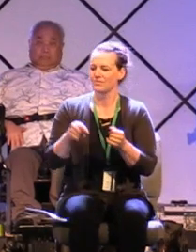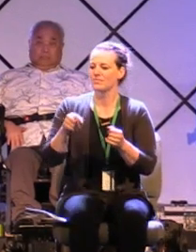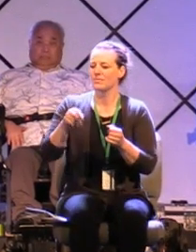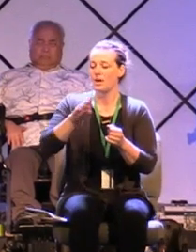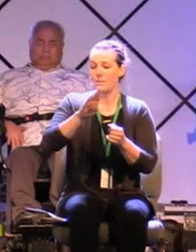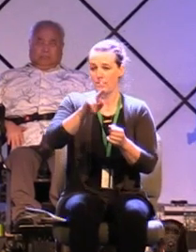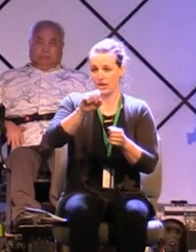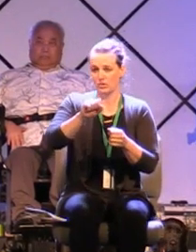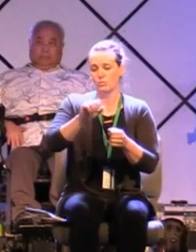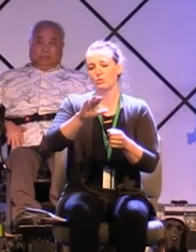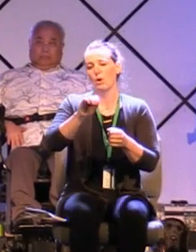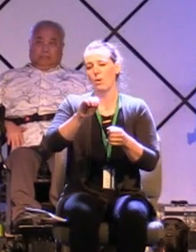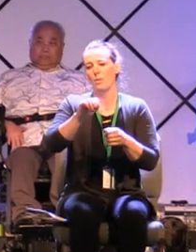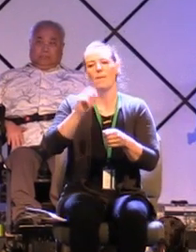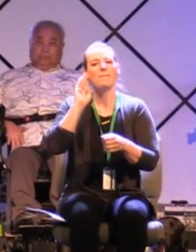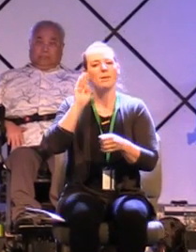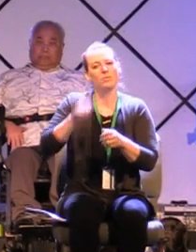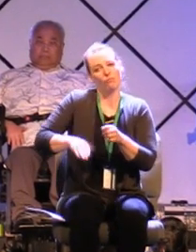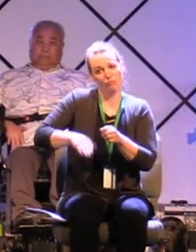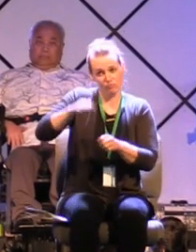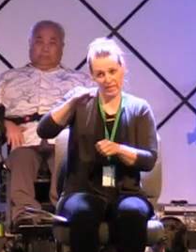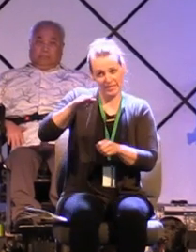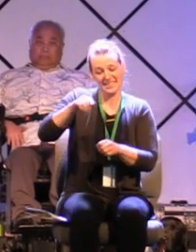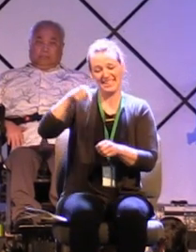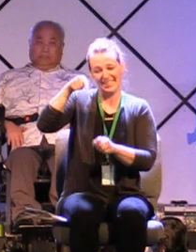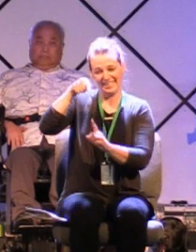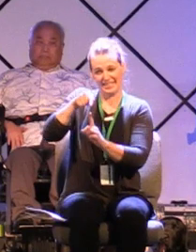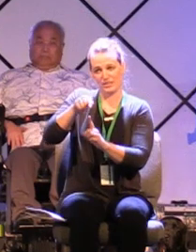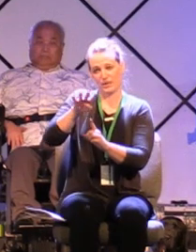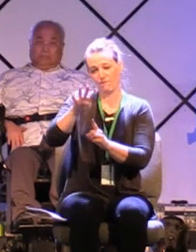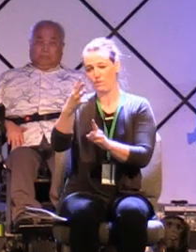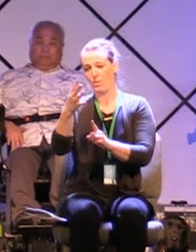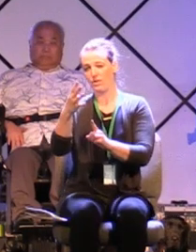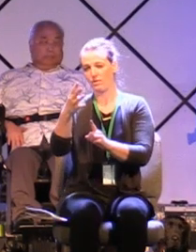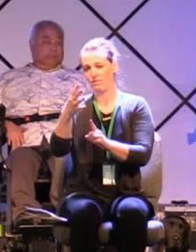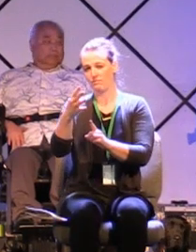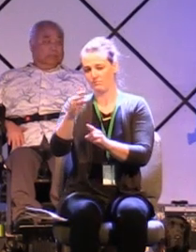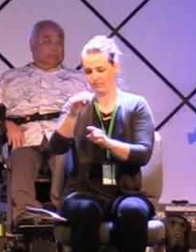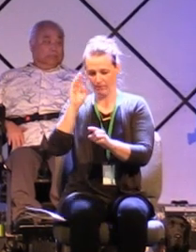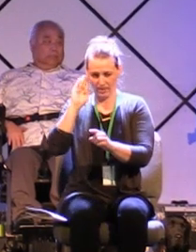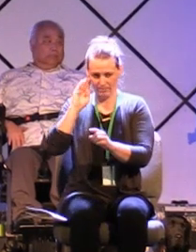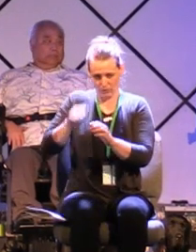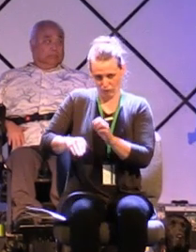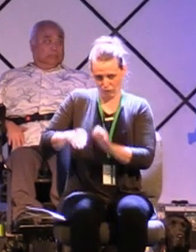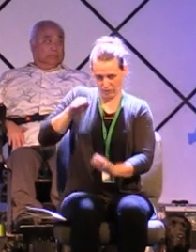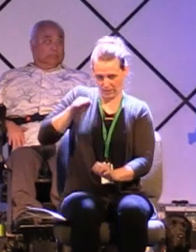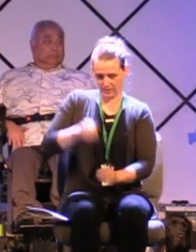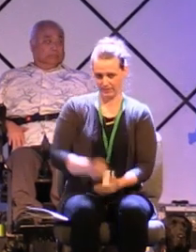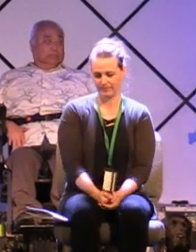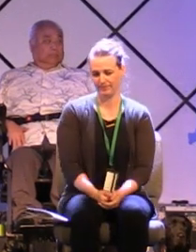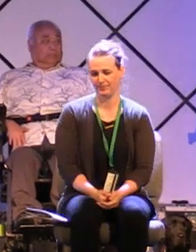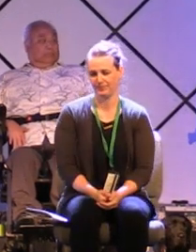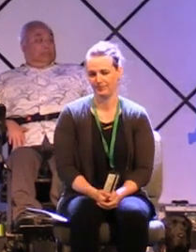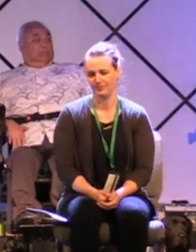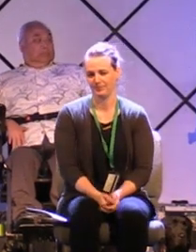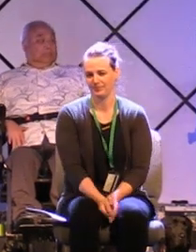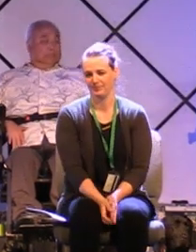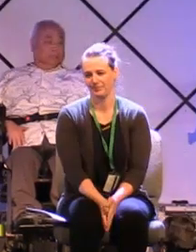Christina Keefe of Portland, Oregon. Buzz is the 4th puppy that Christina has raised and the 134th puppy from Coffee Creek.